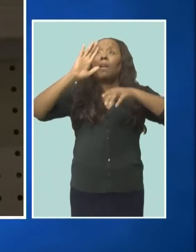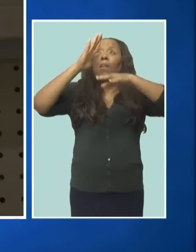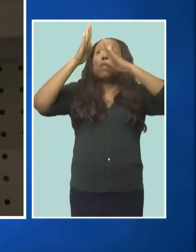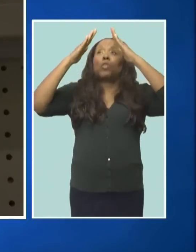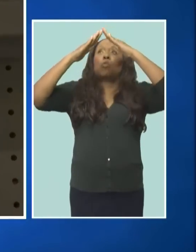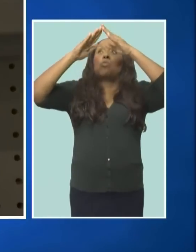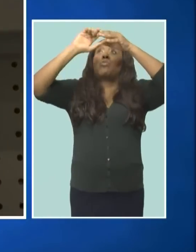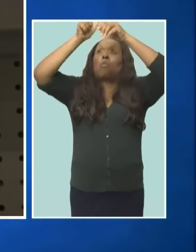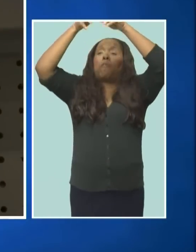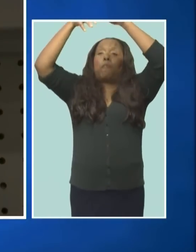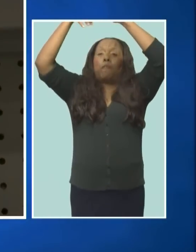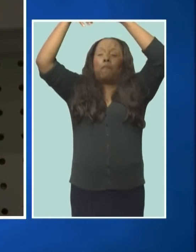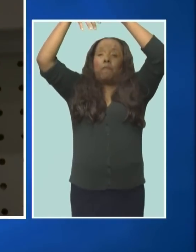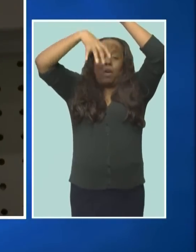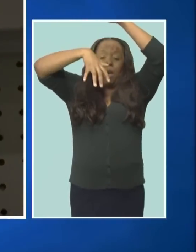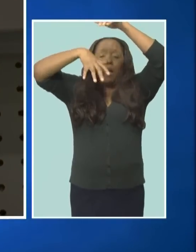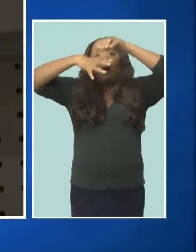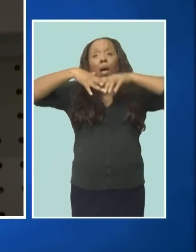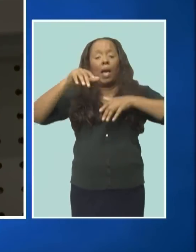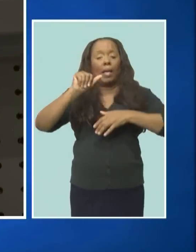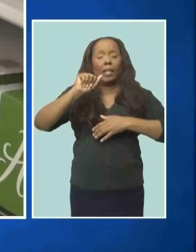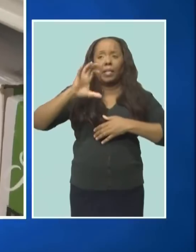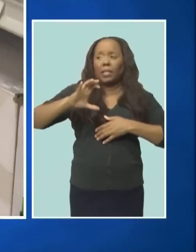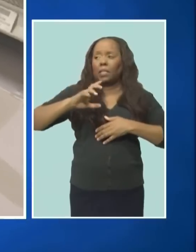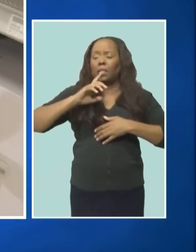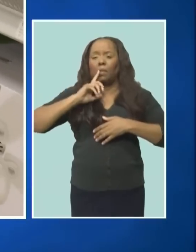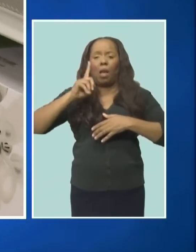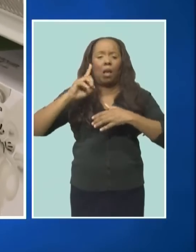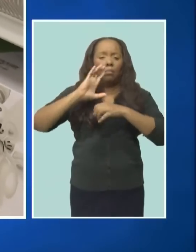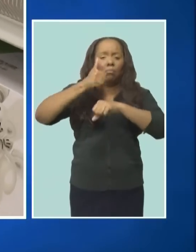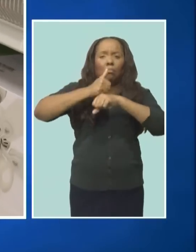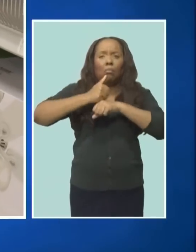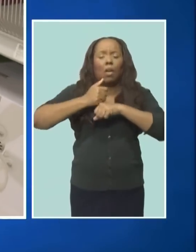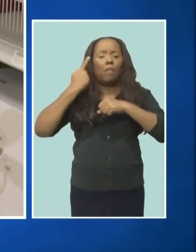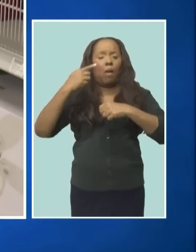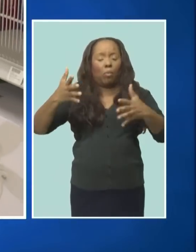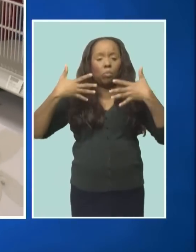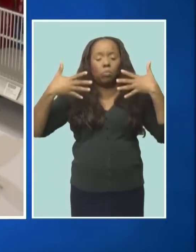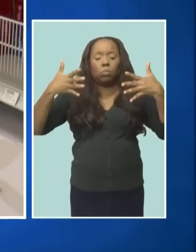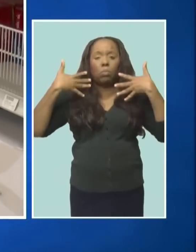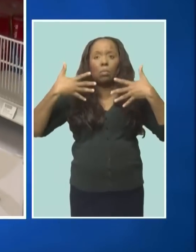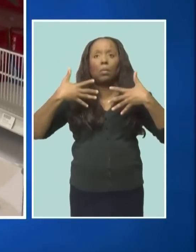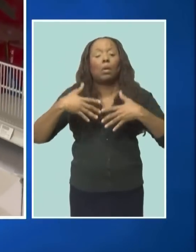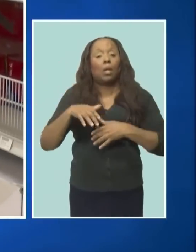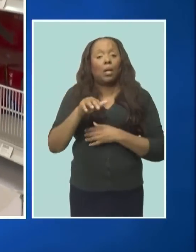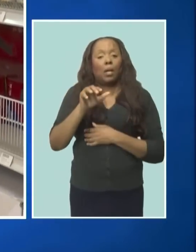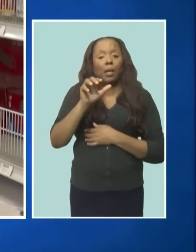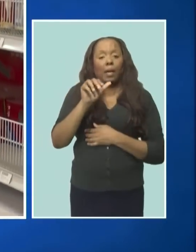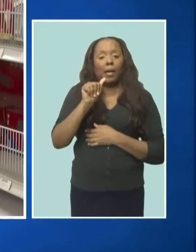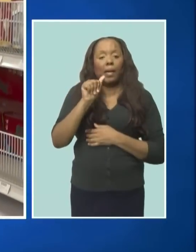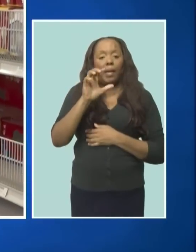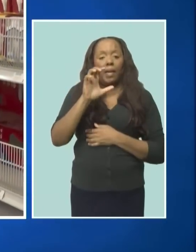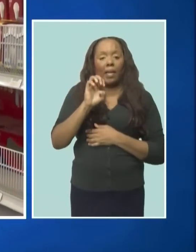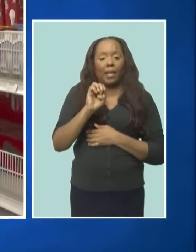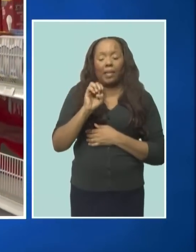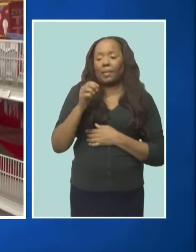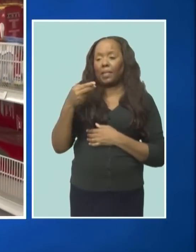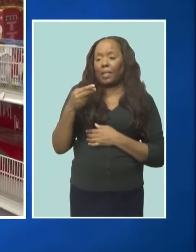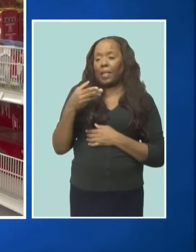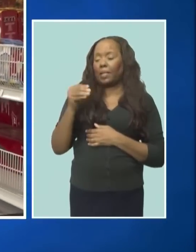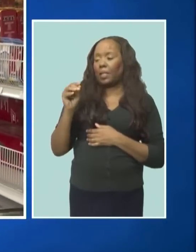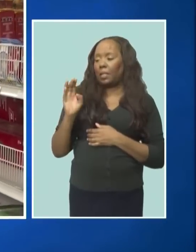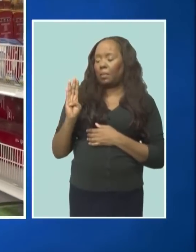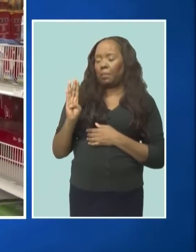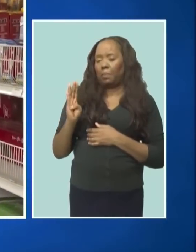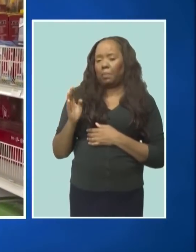heat intensifies across the island. Hardware manager at ASHMB Hardware, Michael Cummins, says while they do not